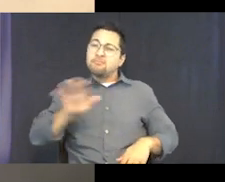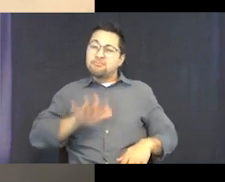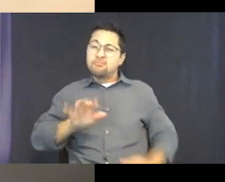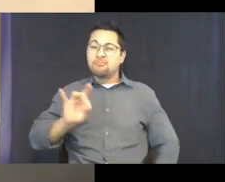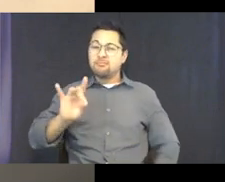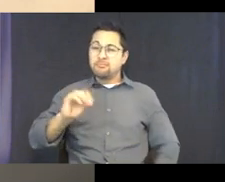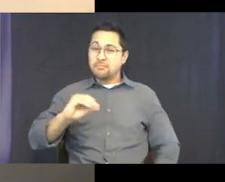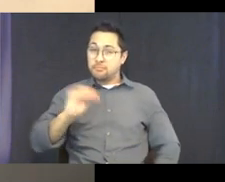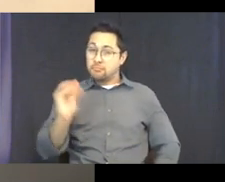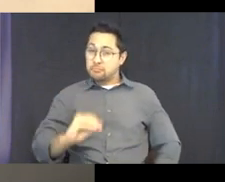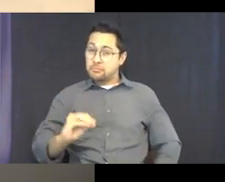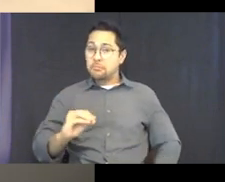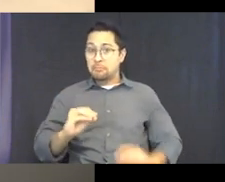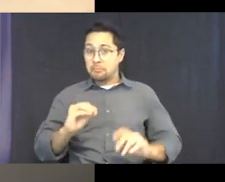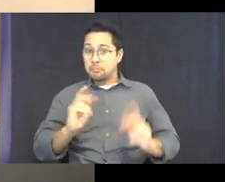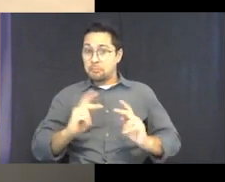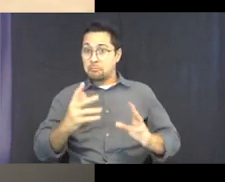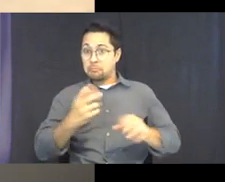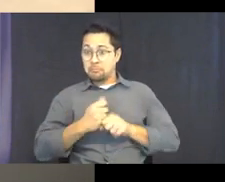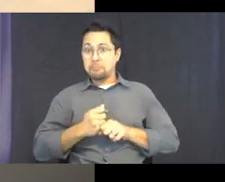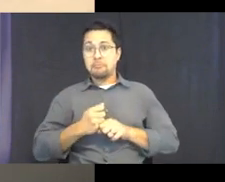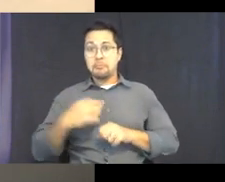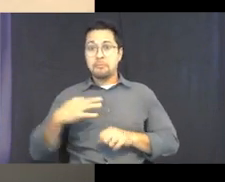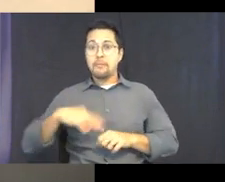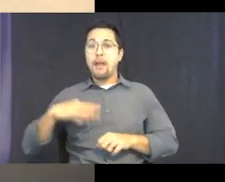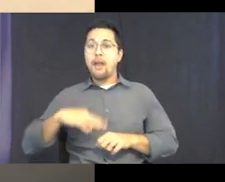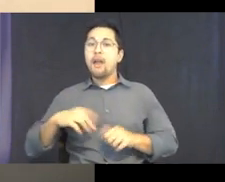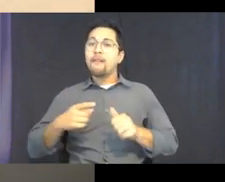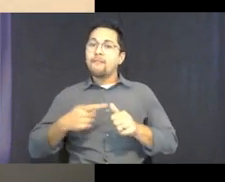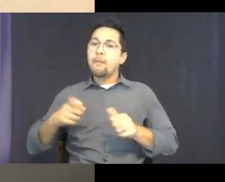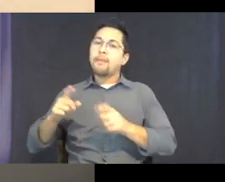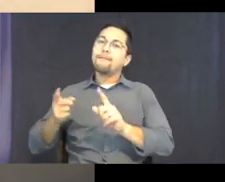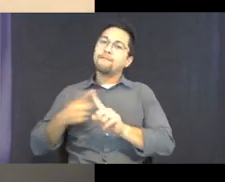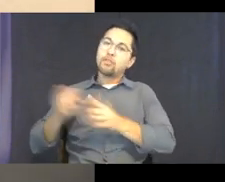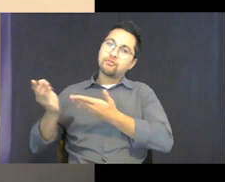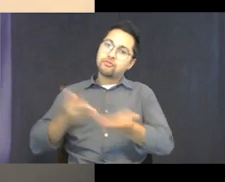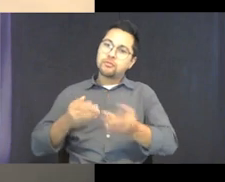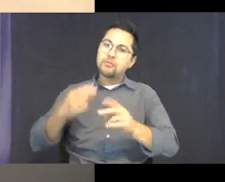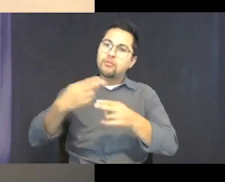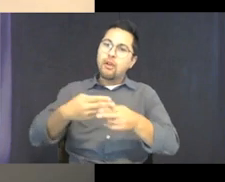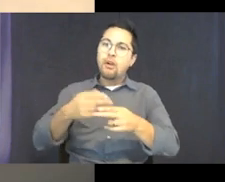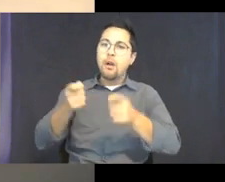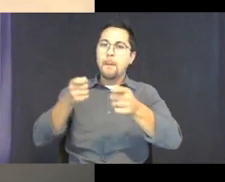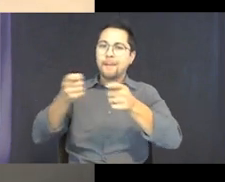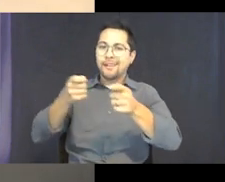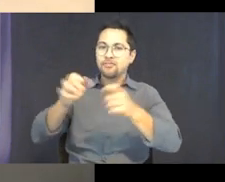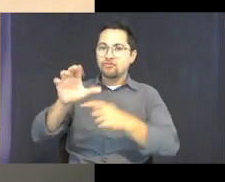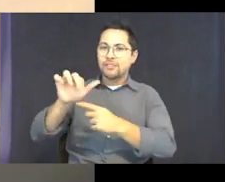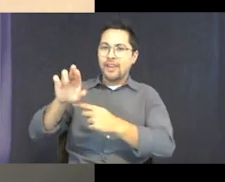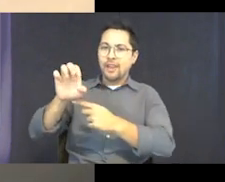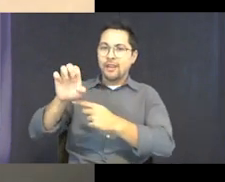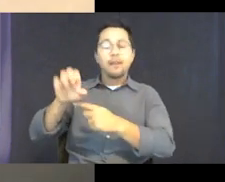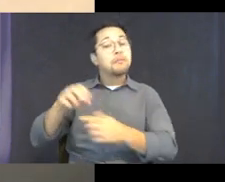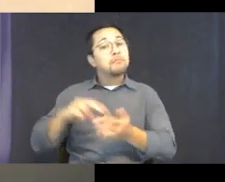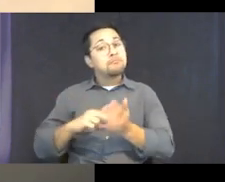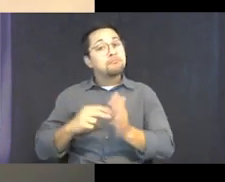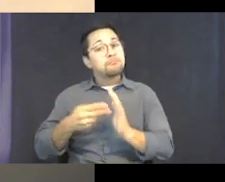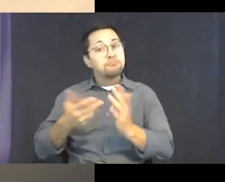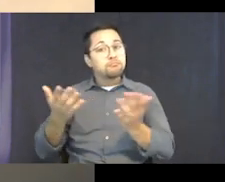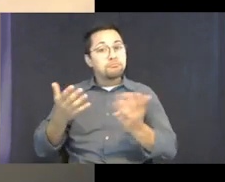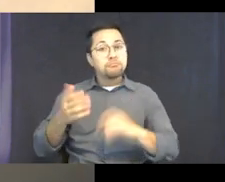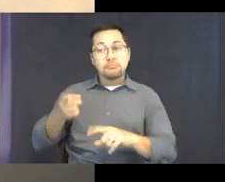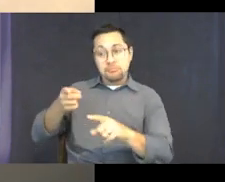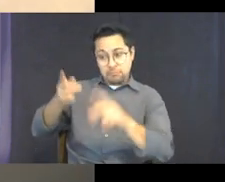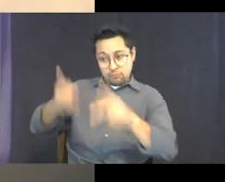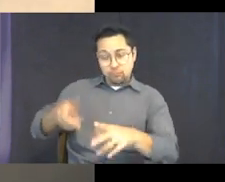80% of Medicaid recipients receive their benefits from the first delivery system, which is called managed care. This means that the